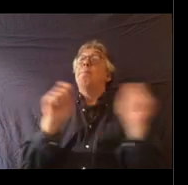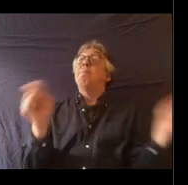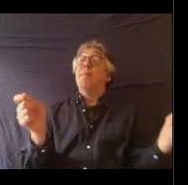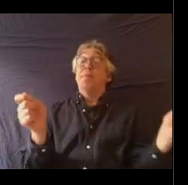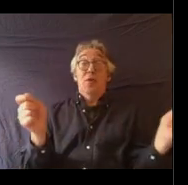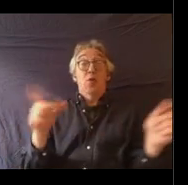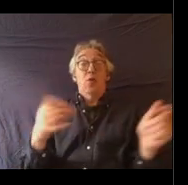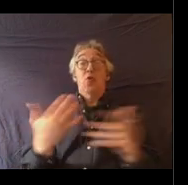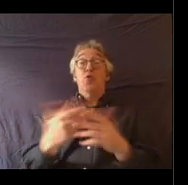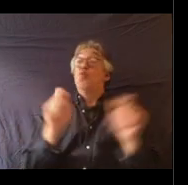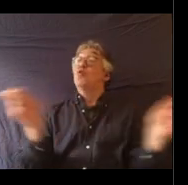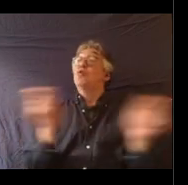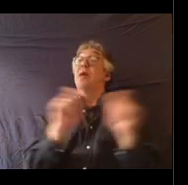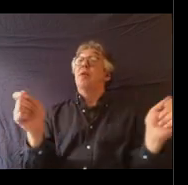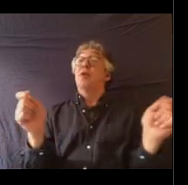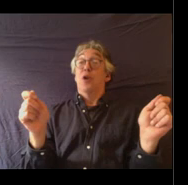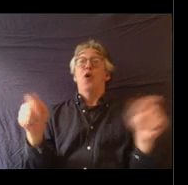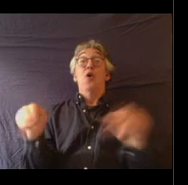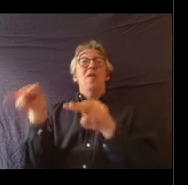and accessibility?